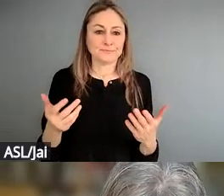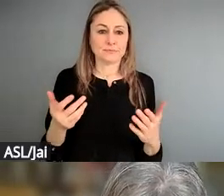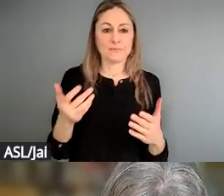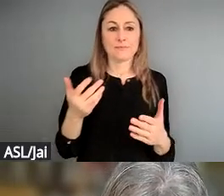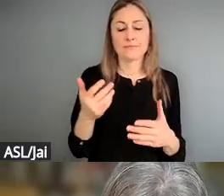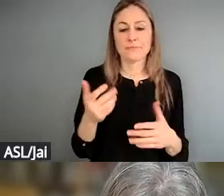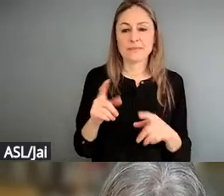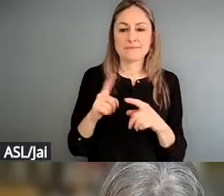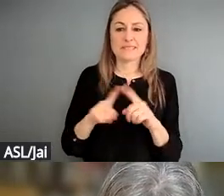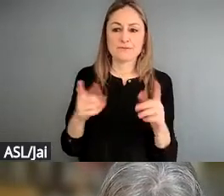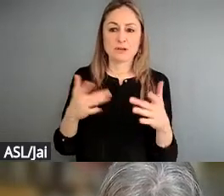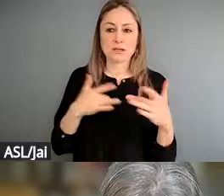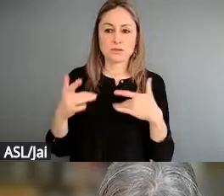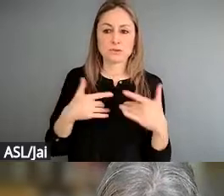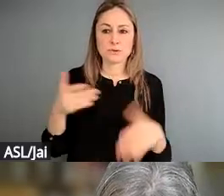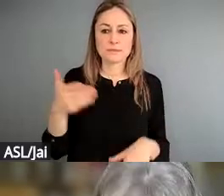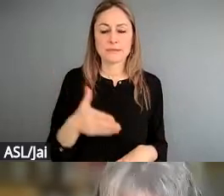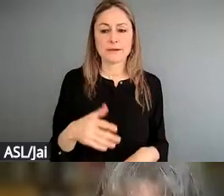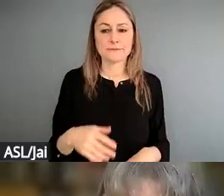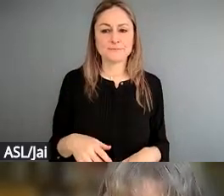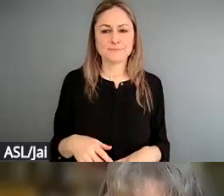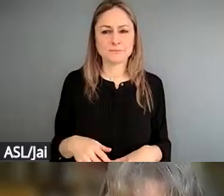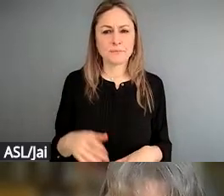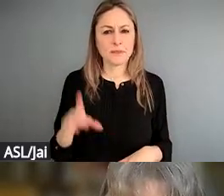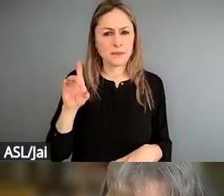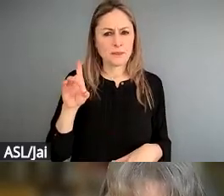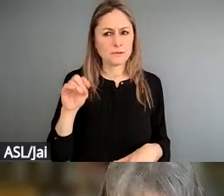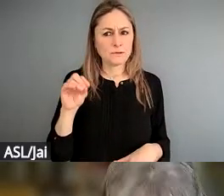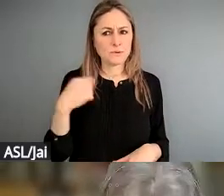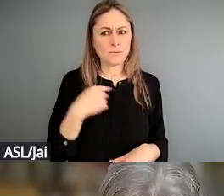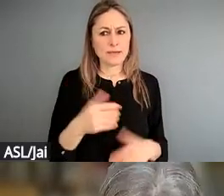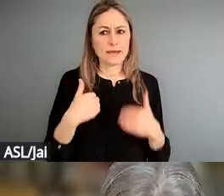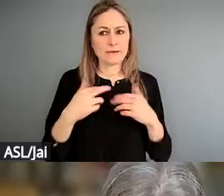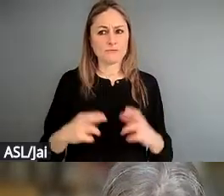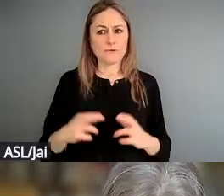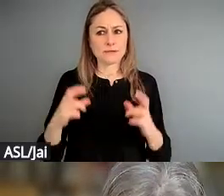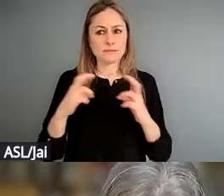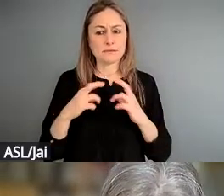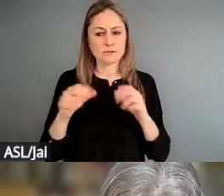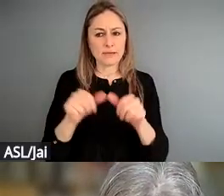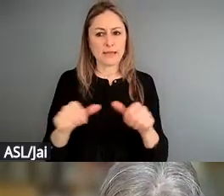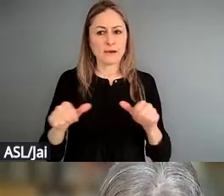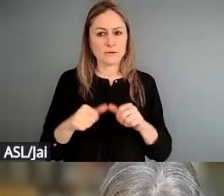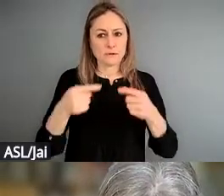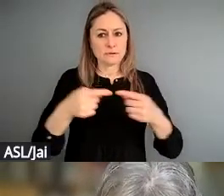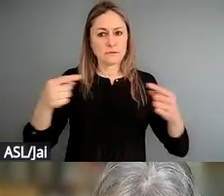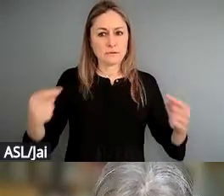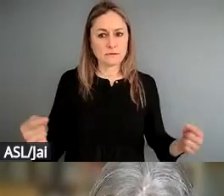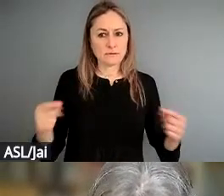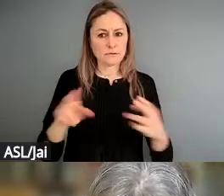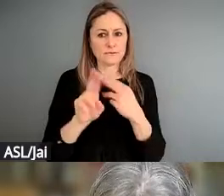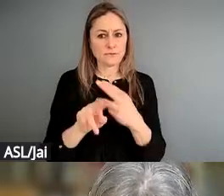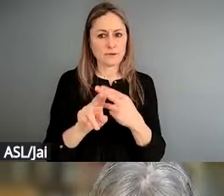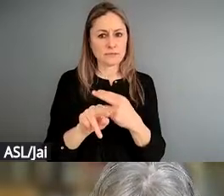considerations or concerns there. I'm wondering, do we have residential area adjacent to the freeway now that we need to